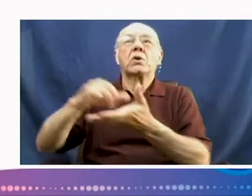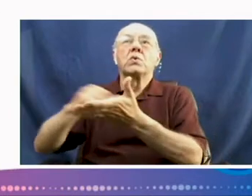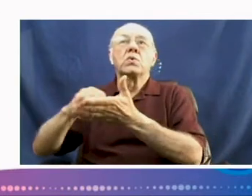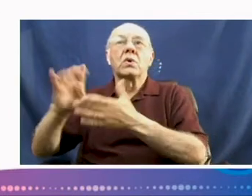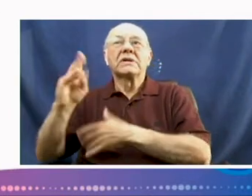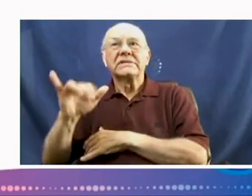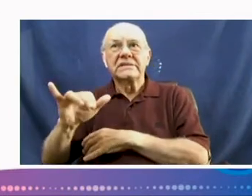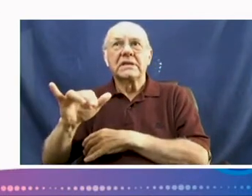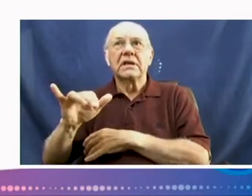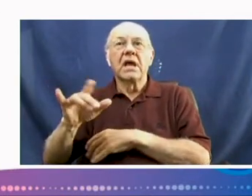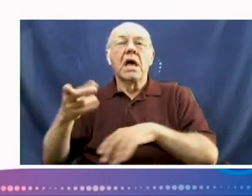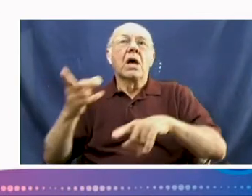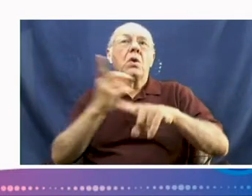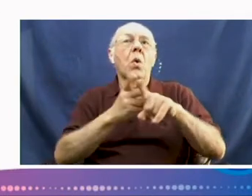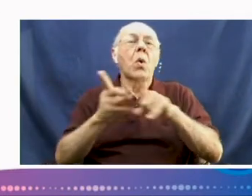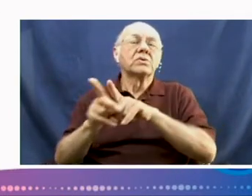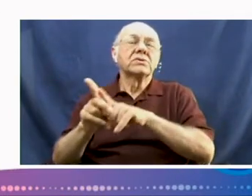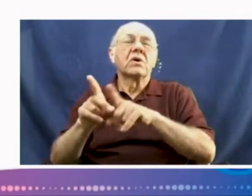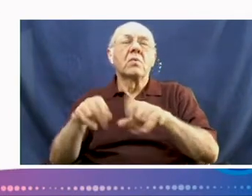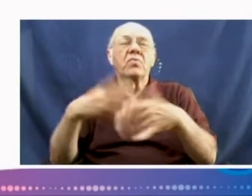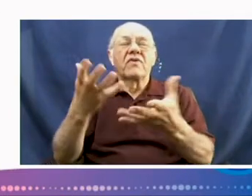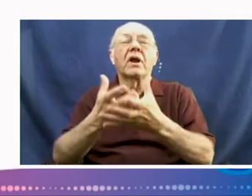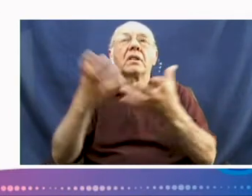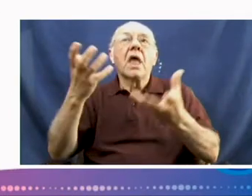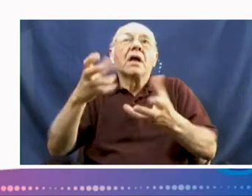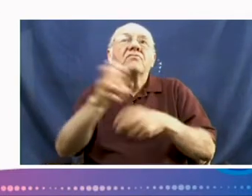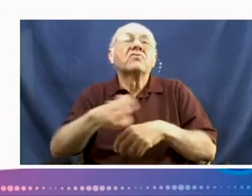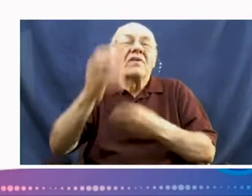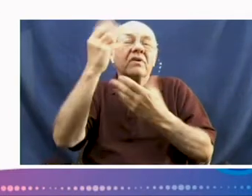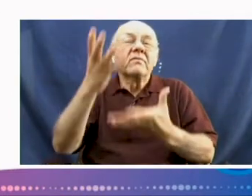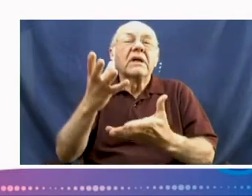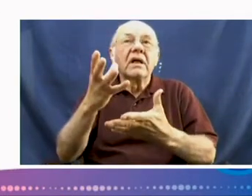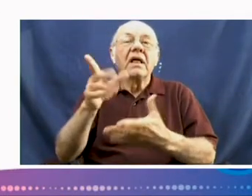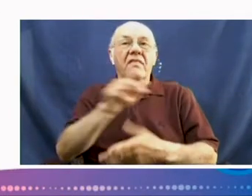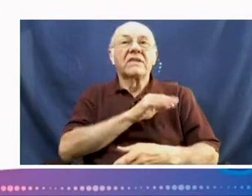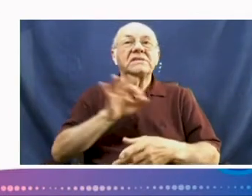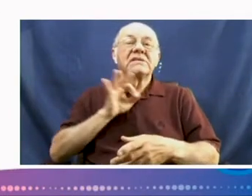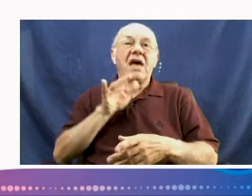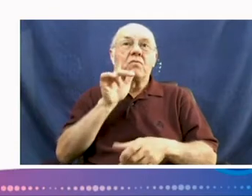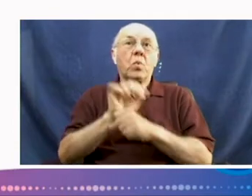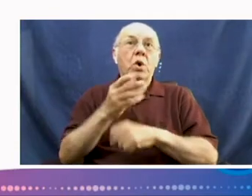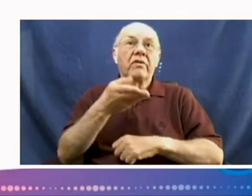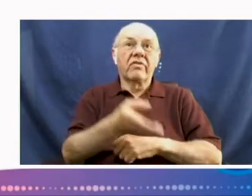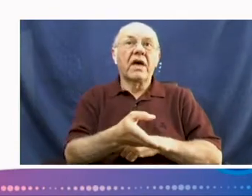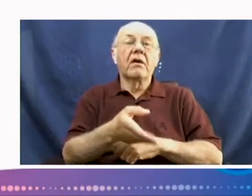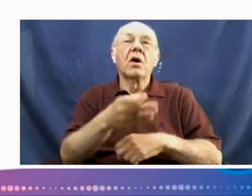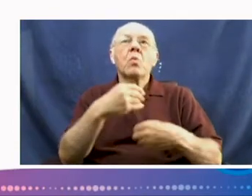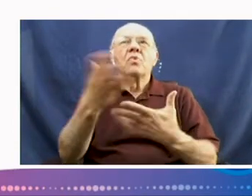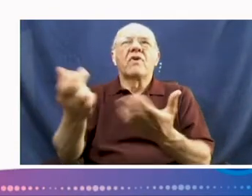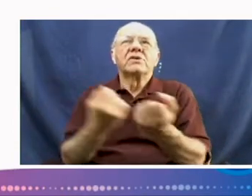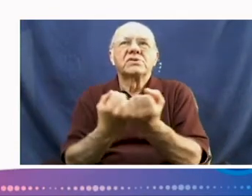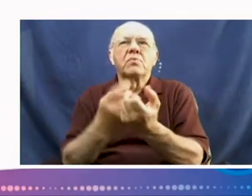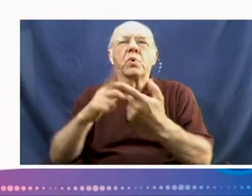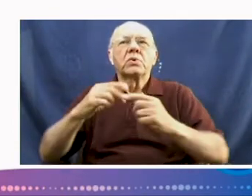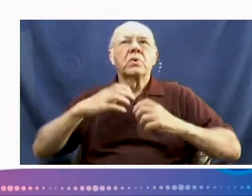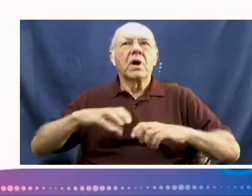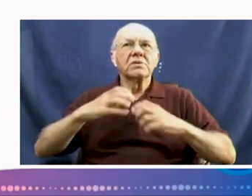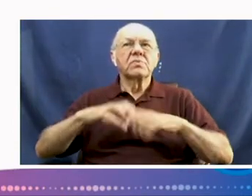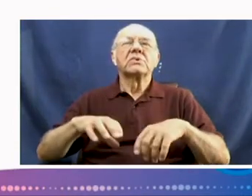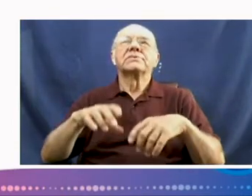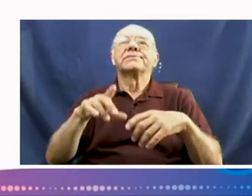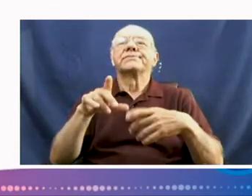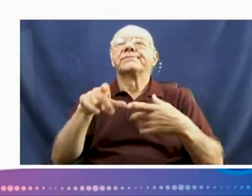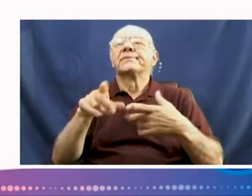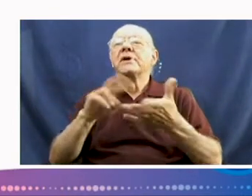addition to providing a wealth of travel information, the staff in these offices also provide support to customers when they require accessible